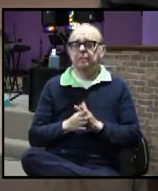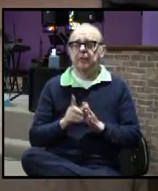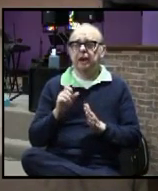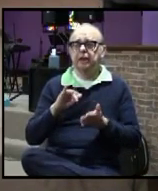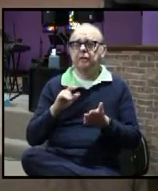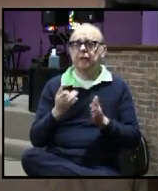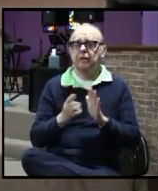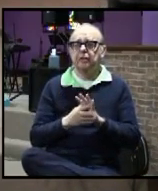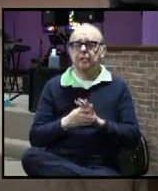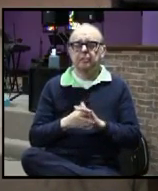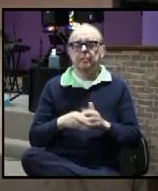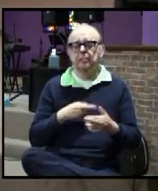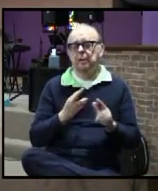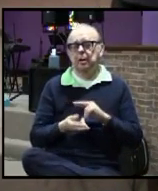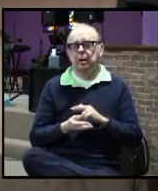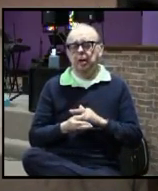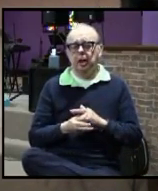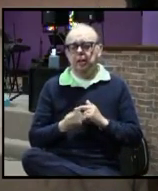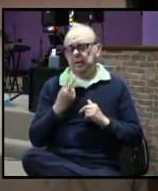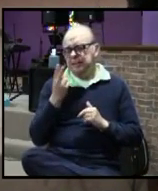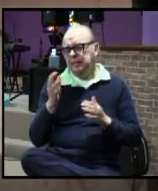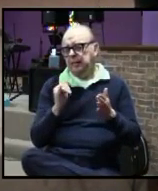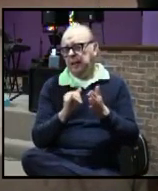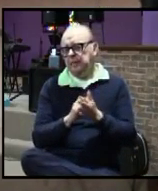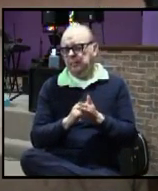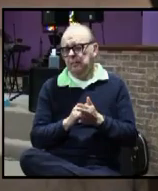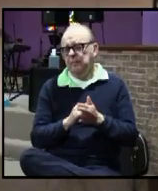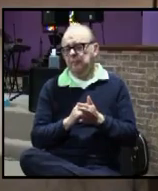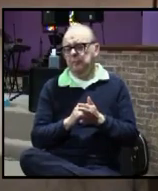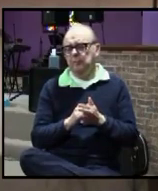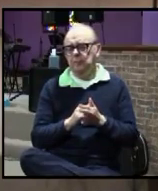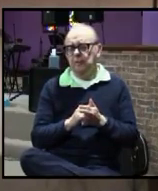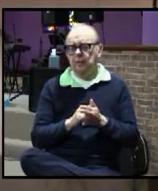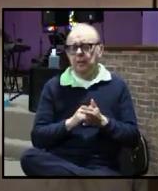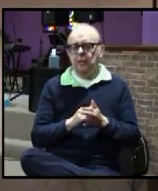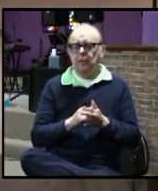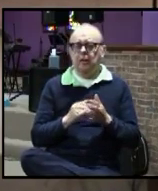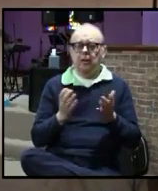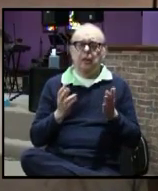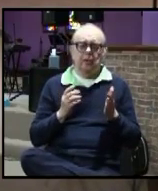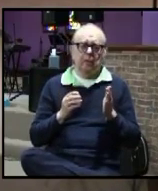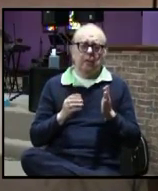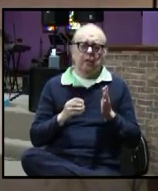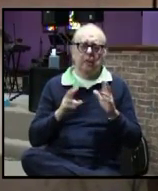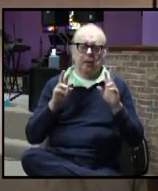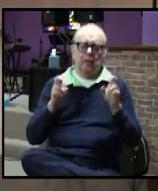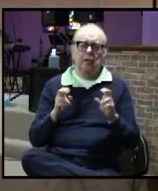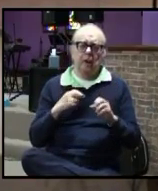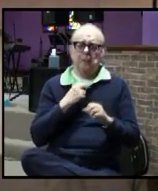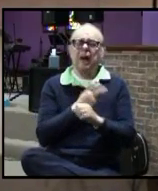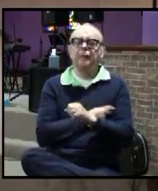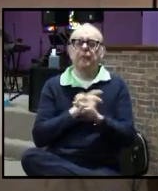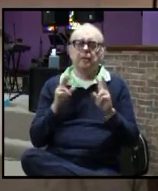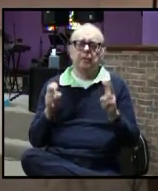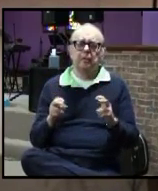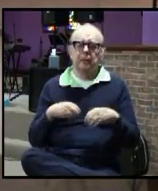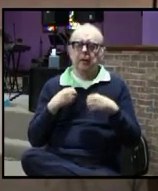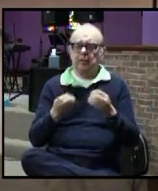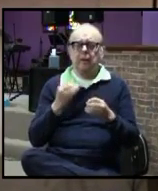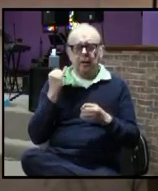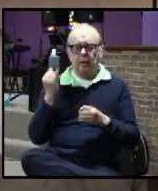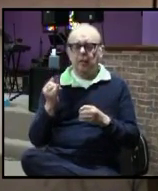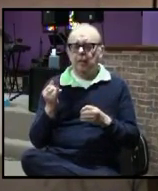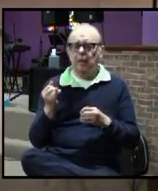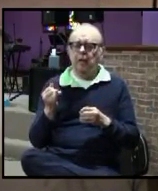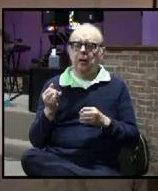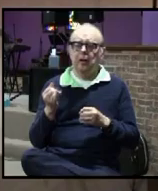change. Repentance comes when we see that. And so I want to read this quote to you because it's really powerful. It kind of gives us the